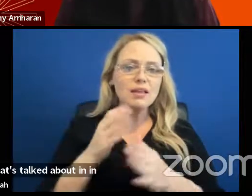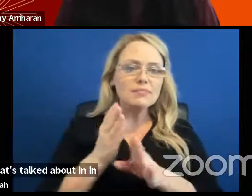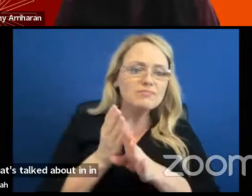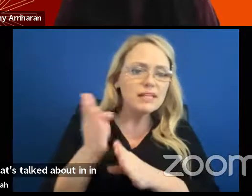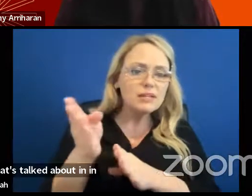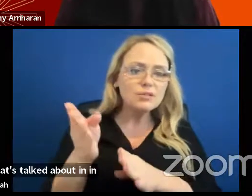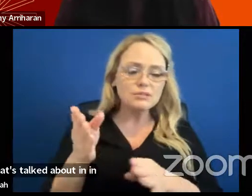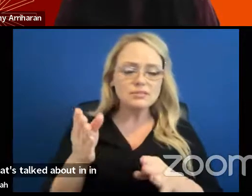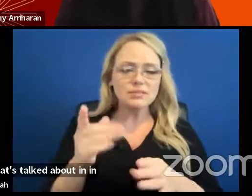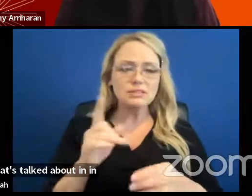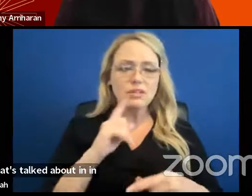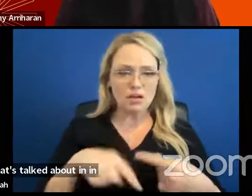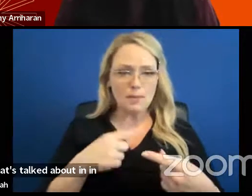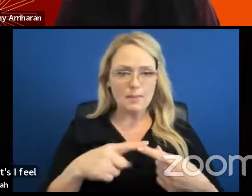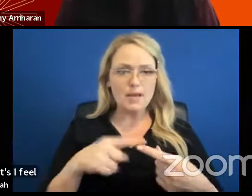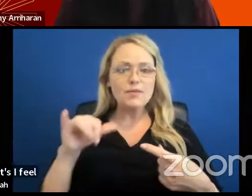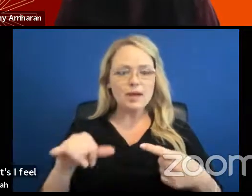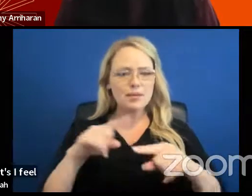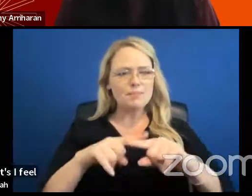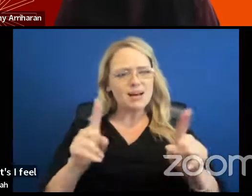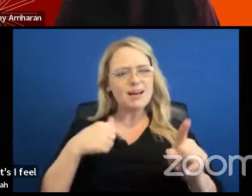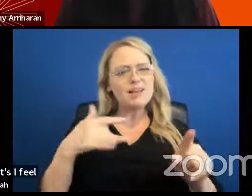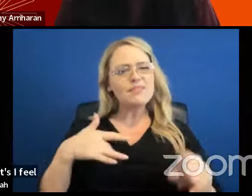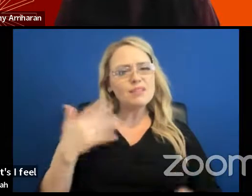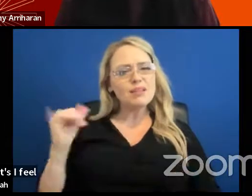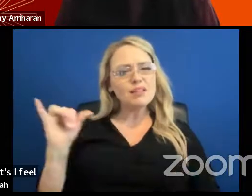like while the